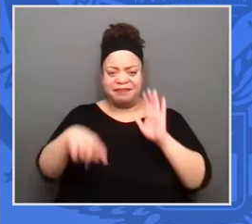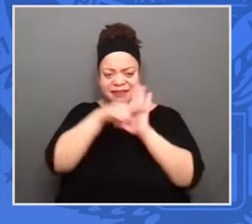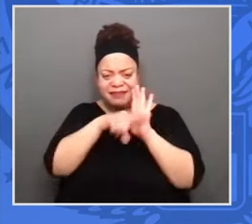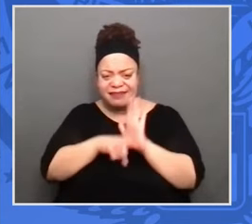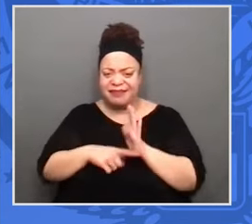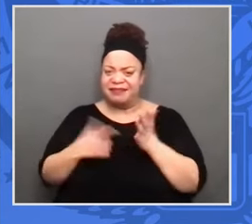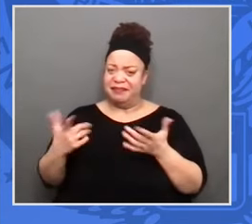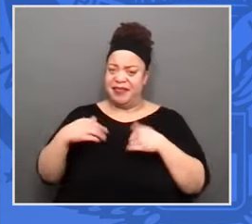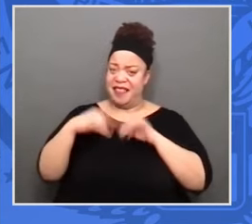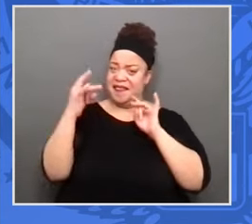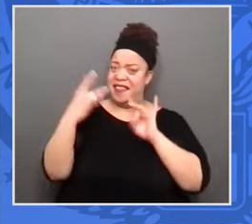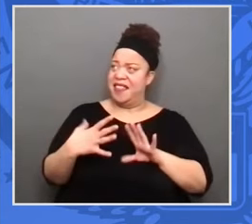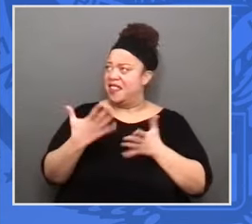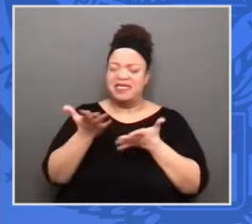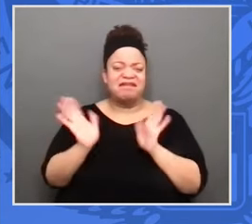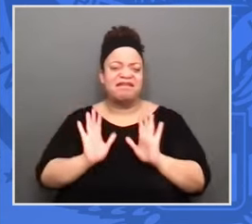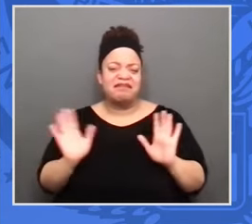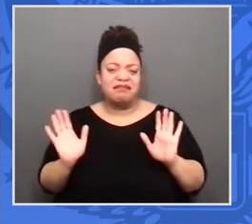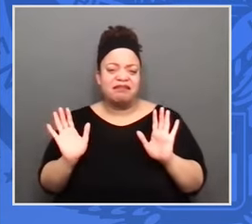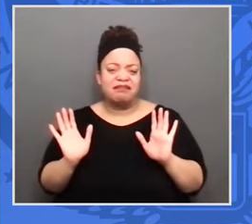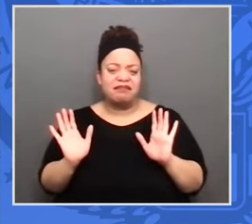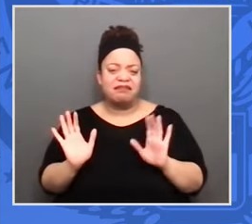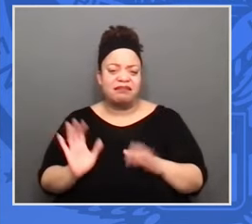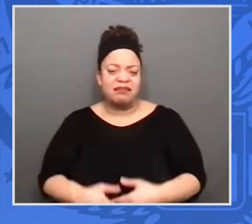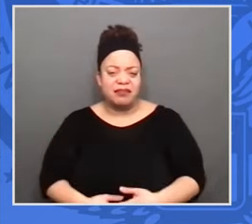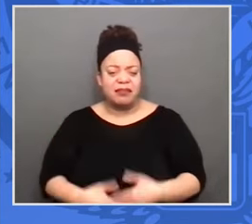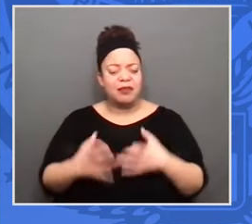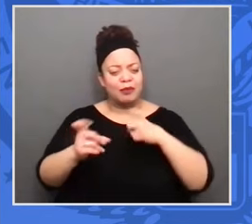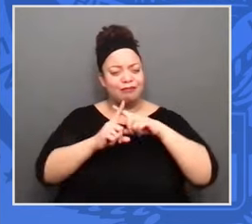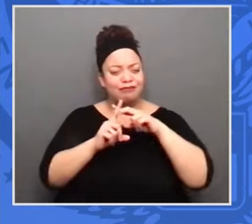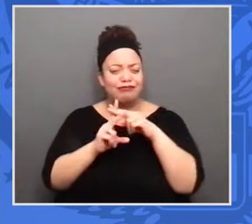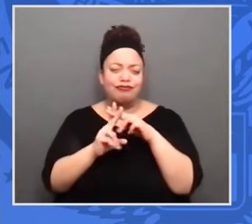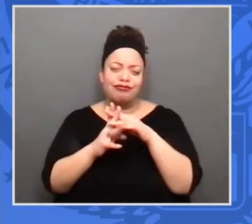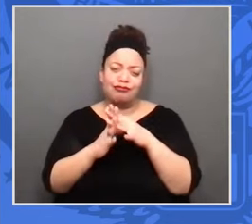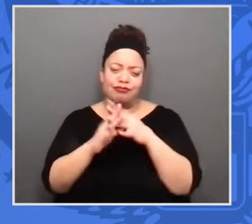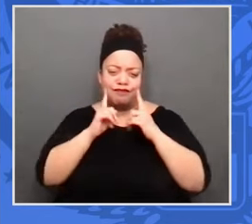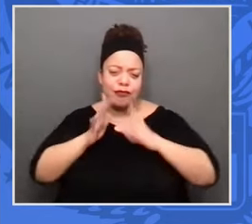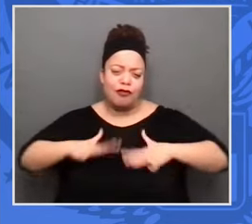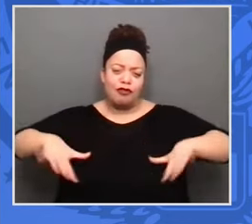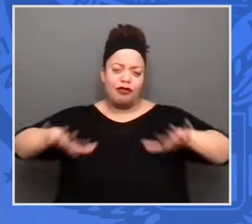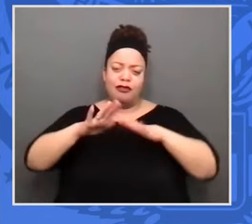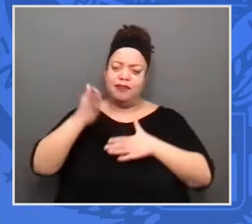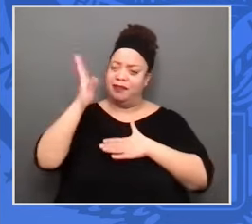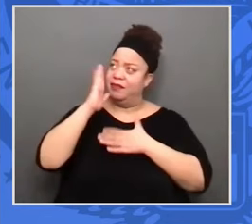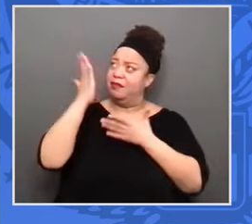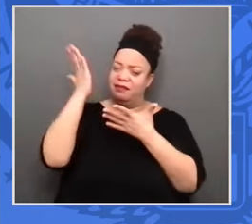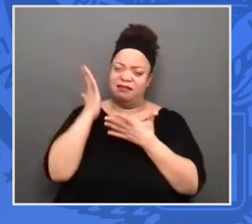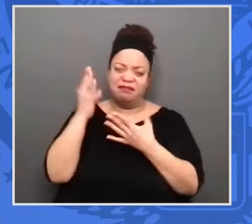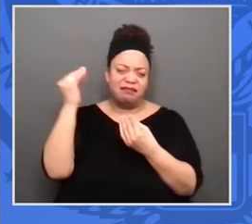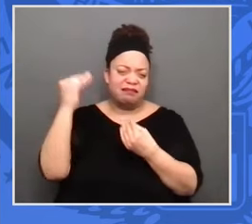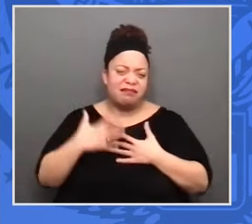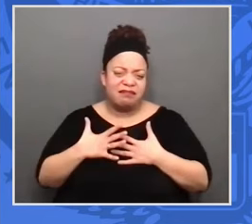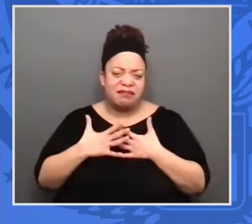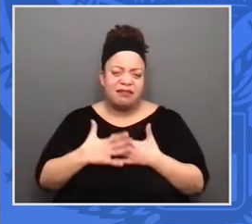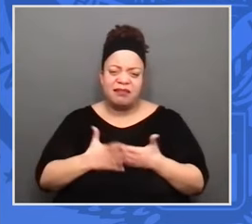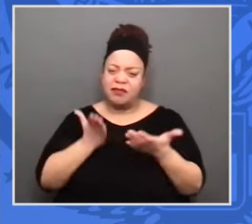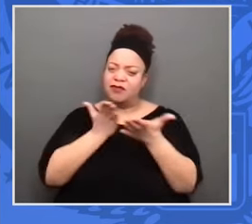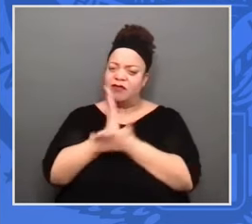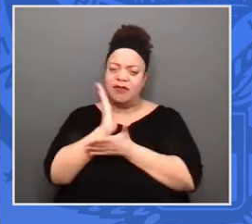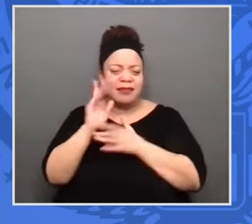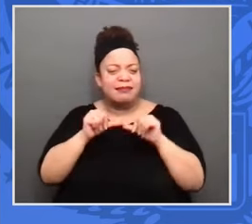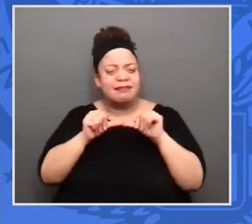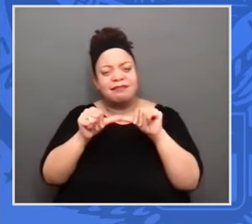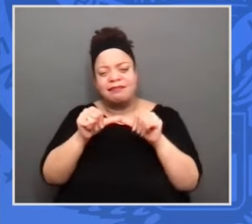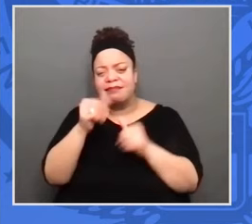the right, let us strive on to finish the work we are in, to bind up the nation's wounds,